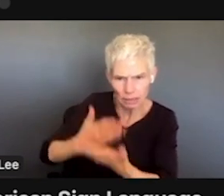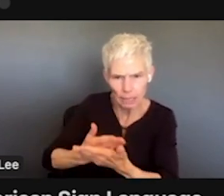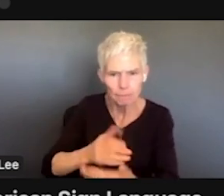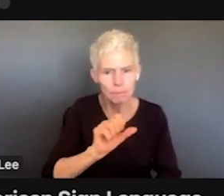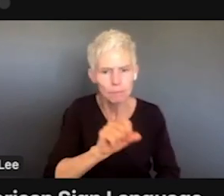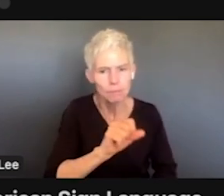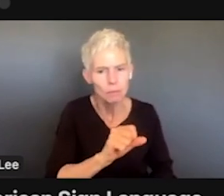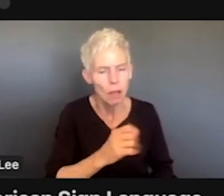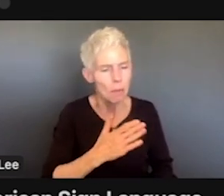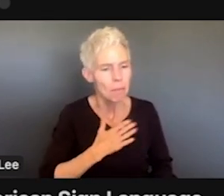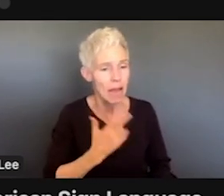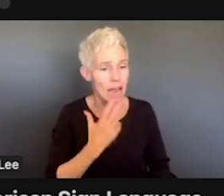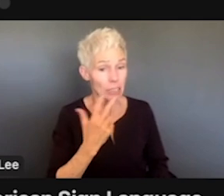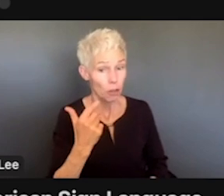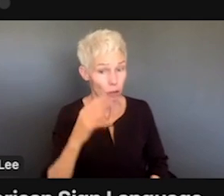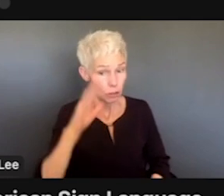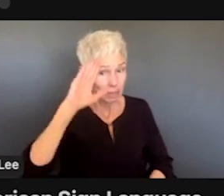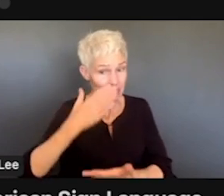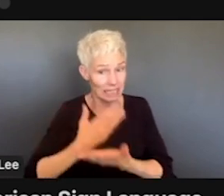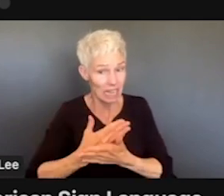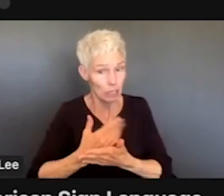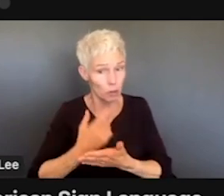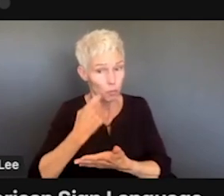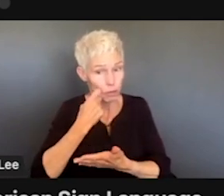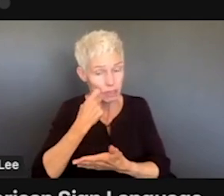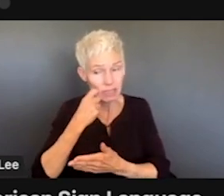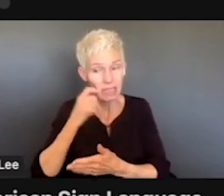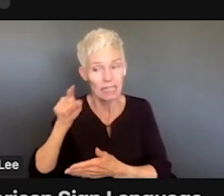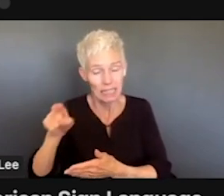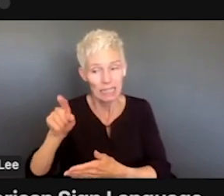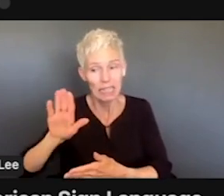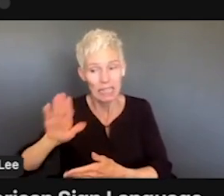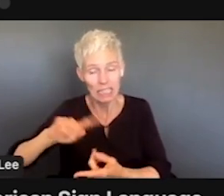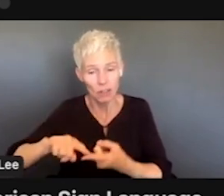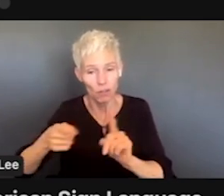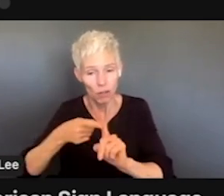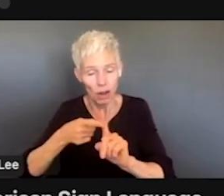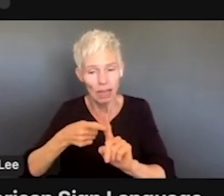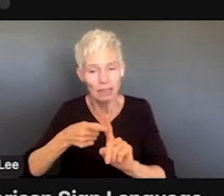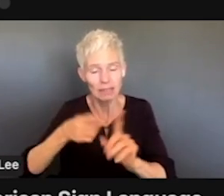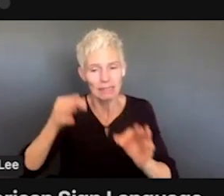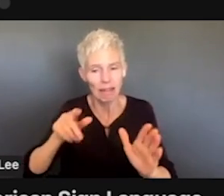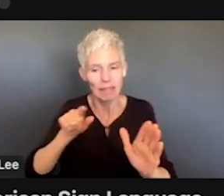my 13-year-old son recently had a friend that committed suicide in the last month.